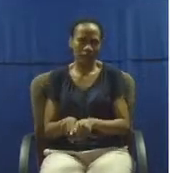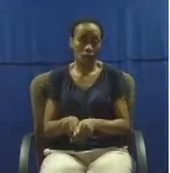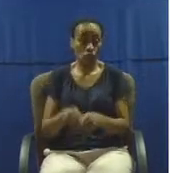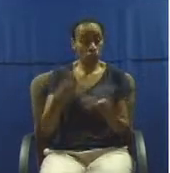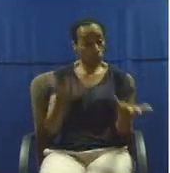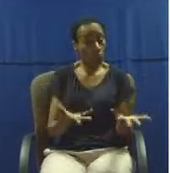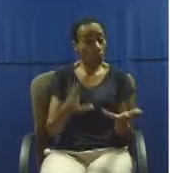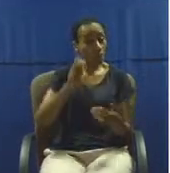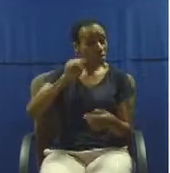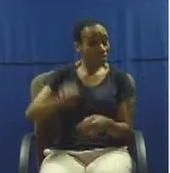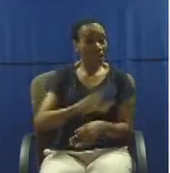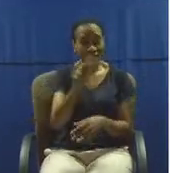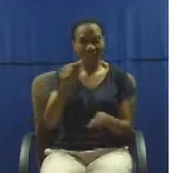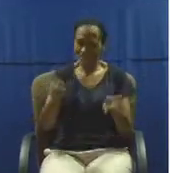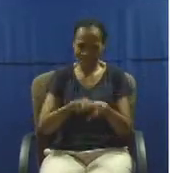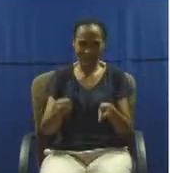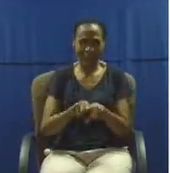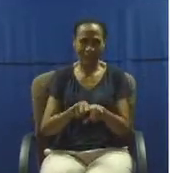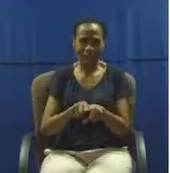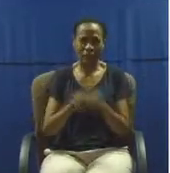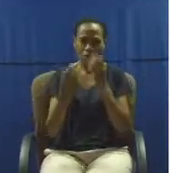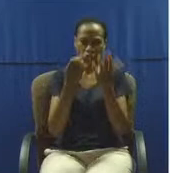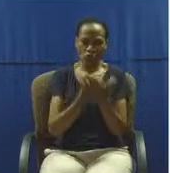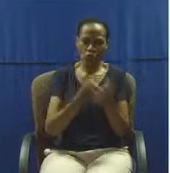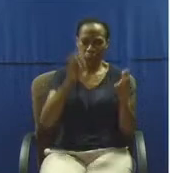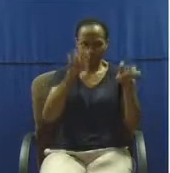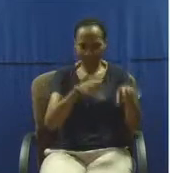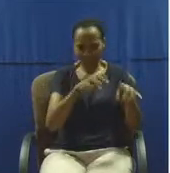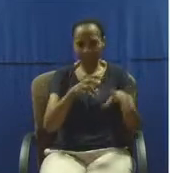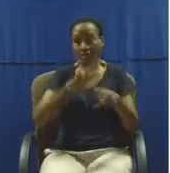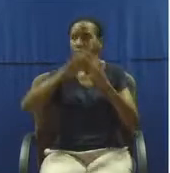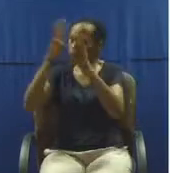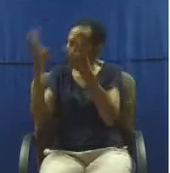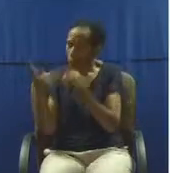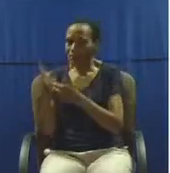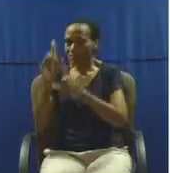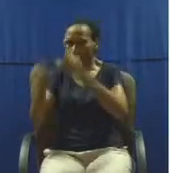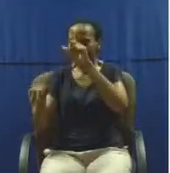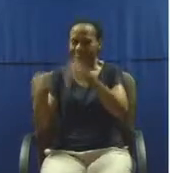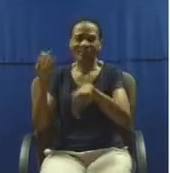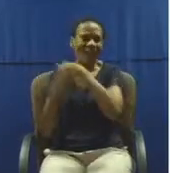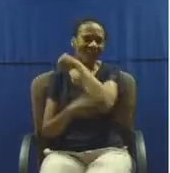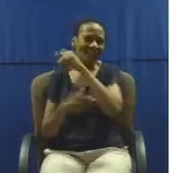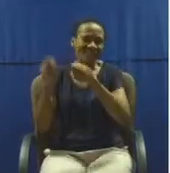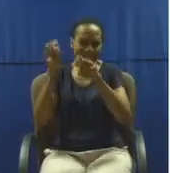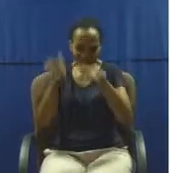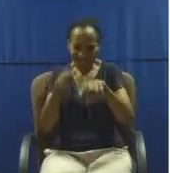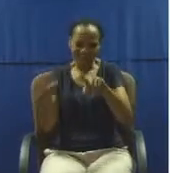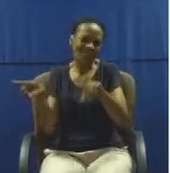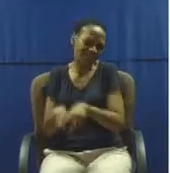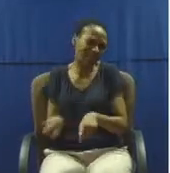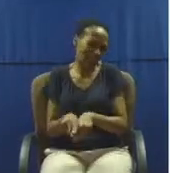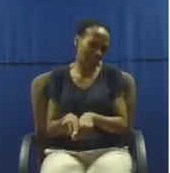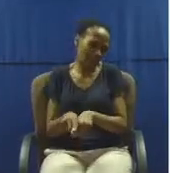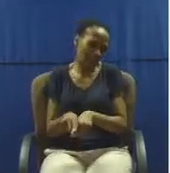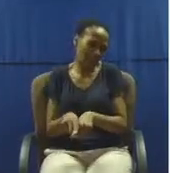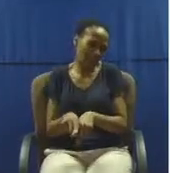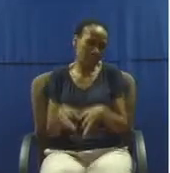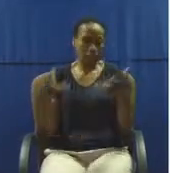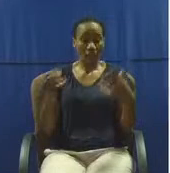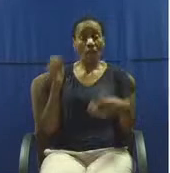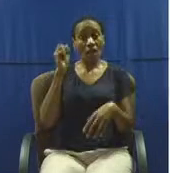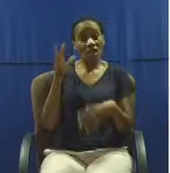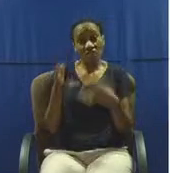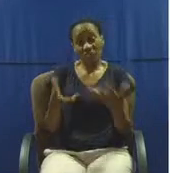island. Many other economies suffered exactly what we have been suffering. If we